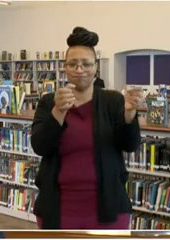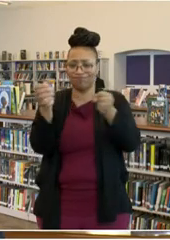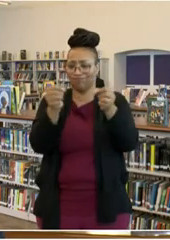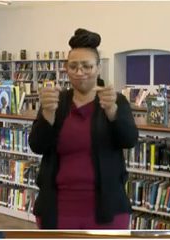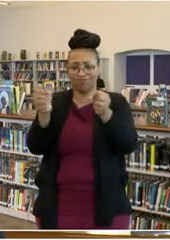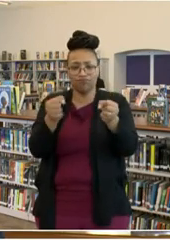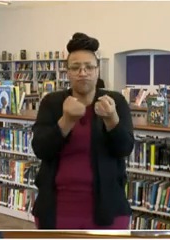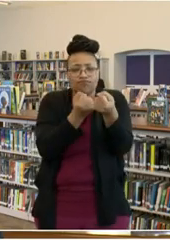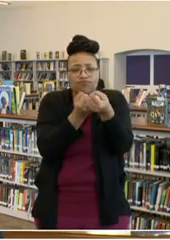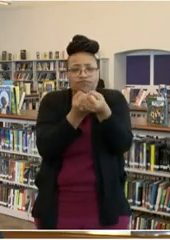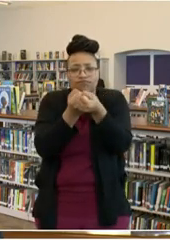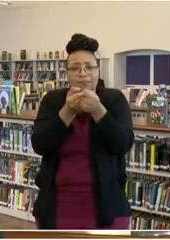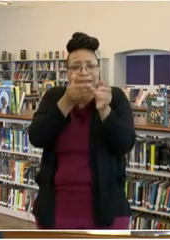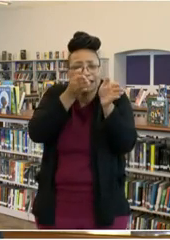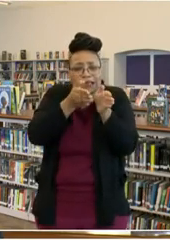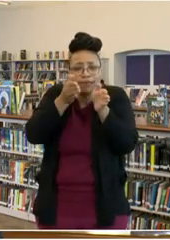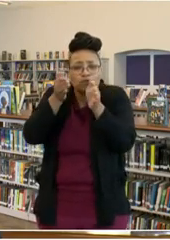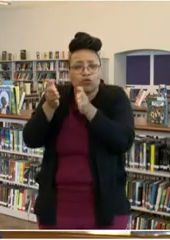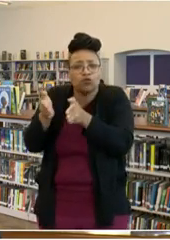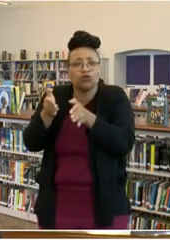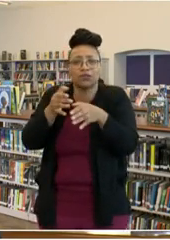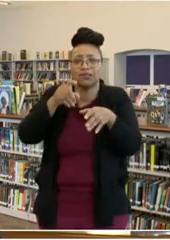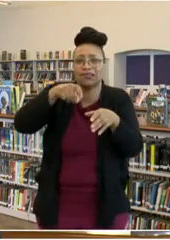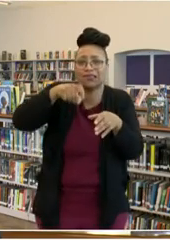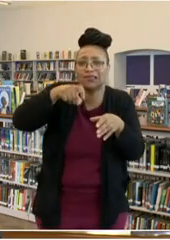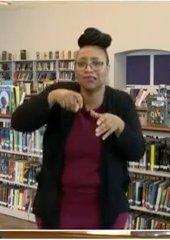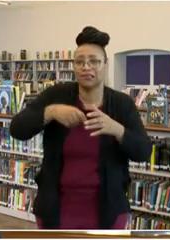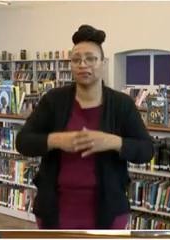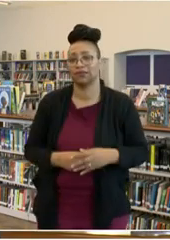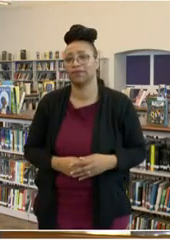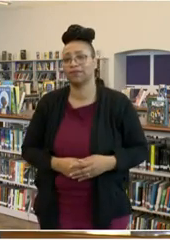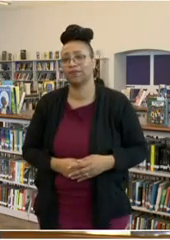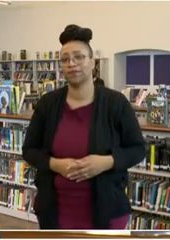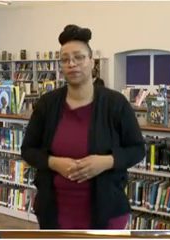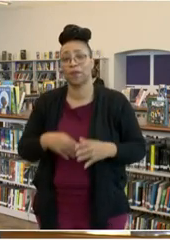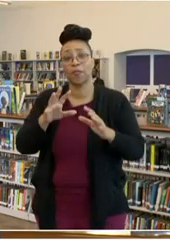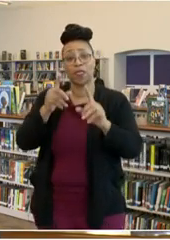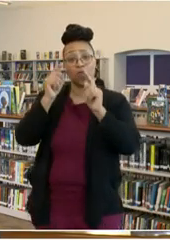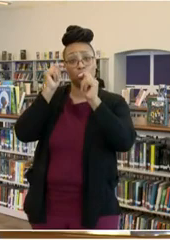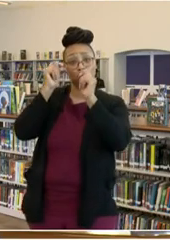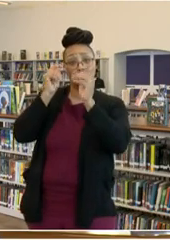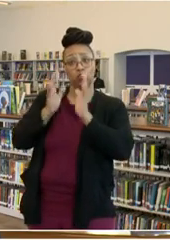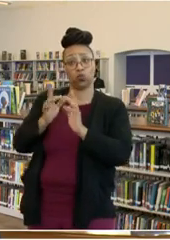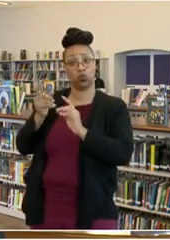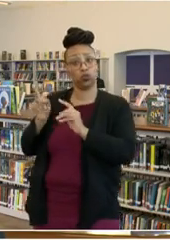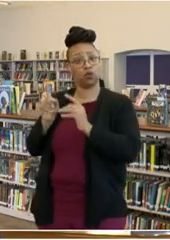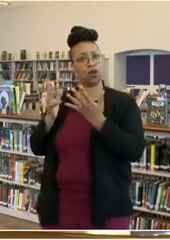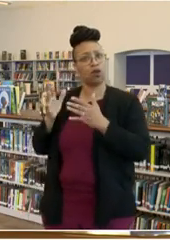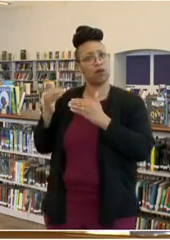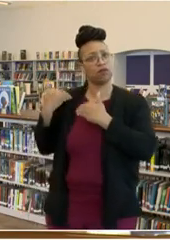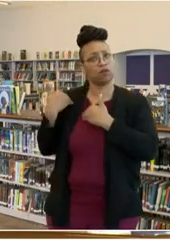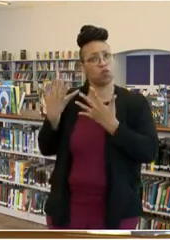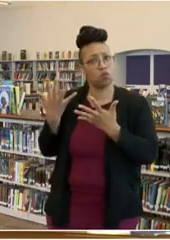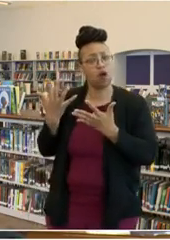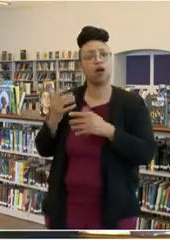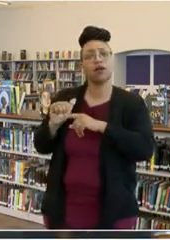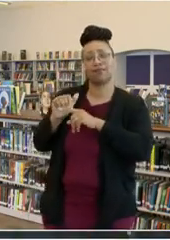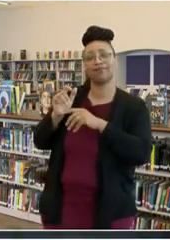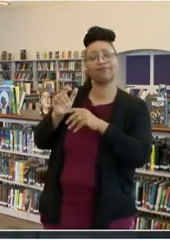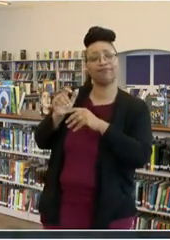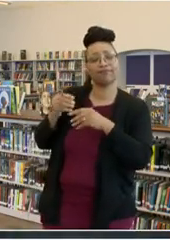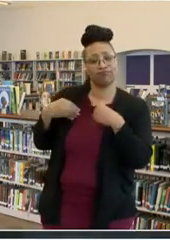proper training with all of our providers so that we can get to mastery for our students quicker and faster.